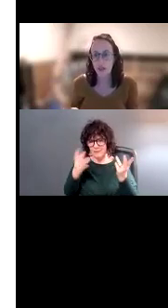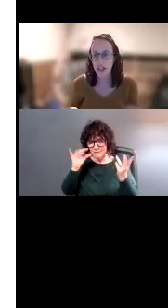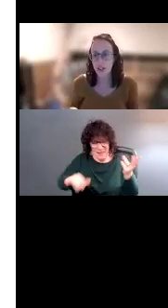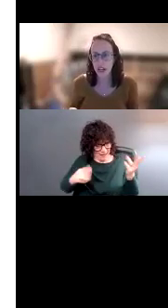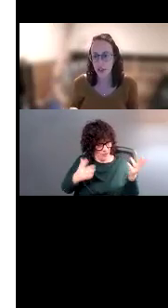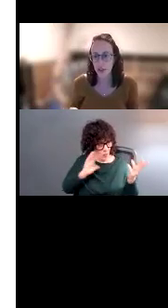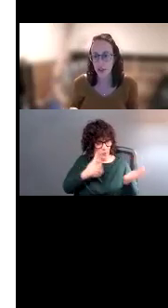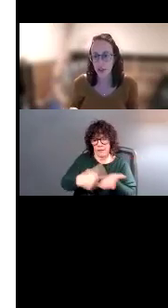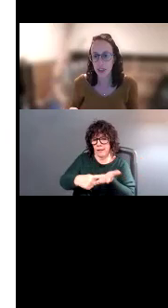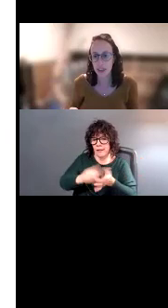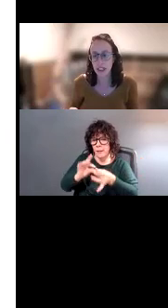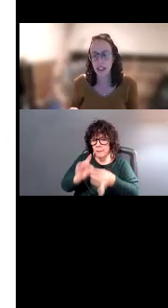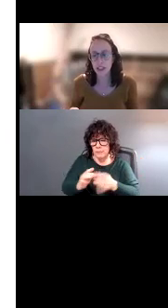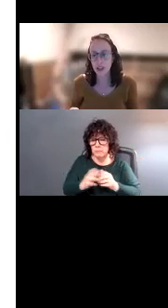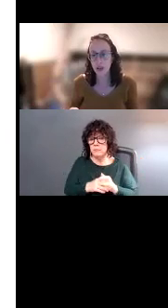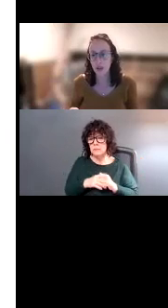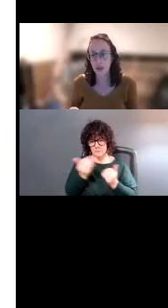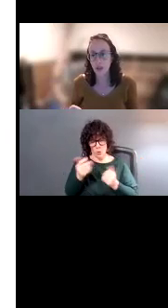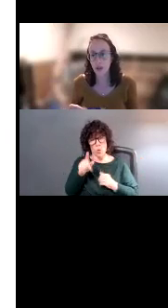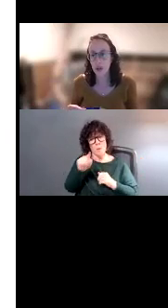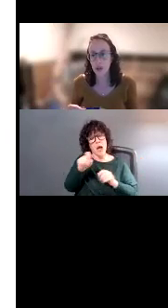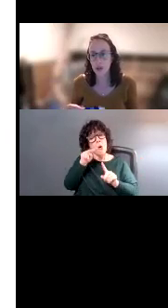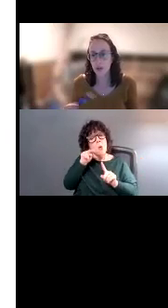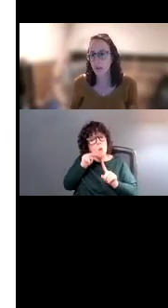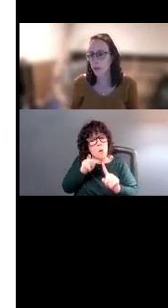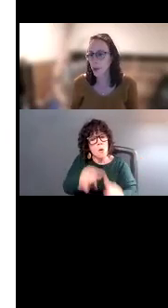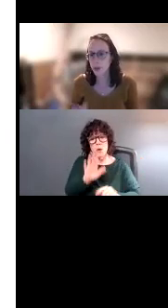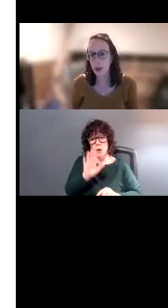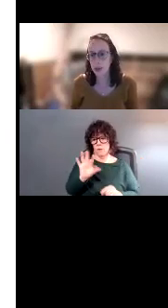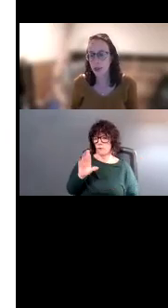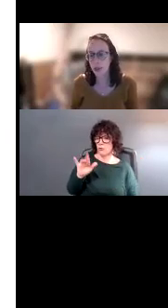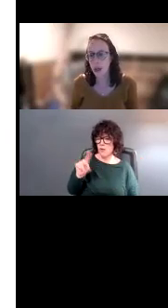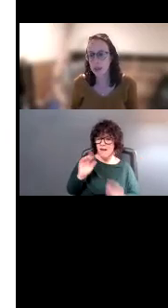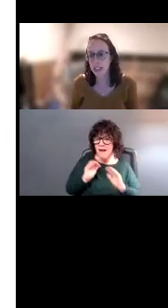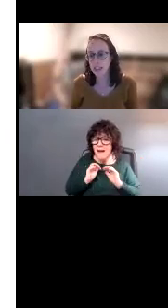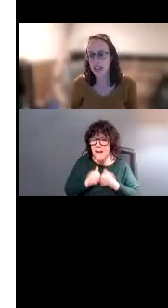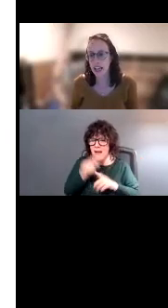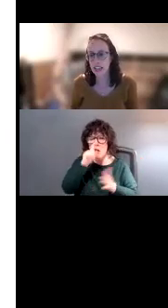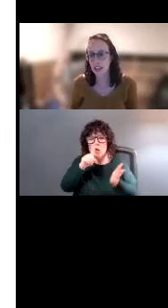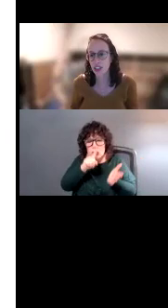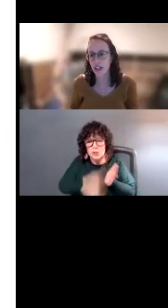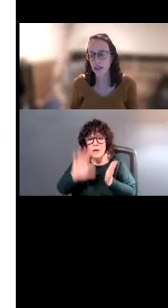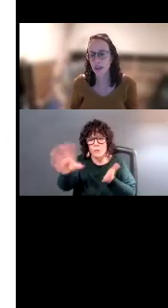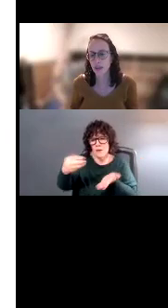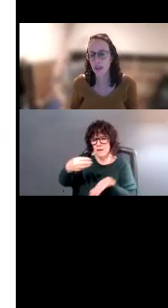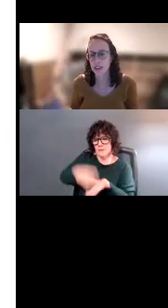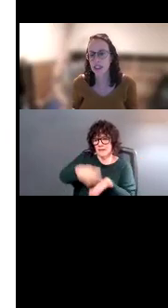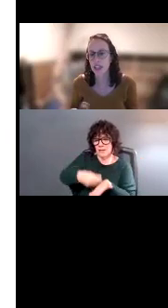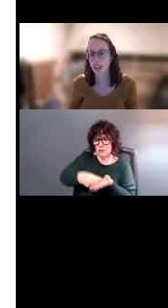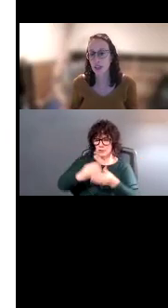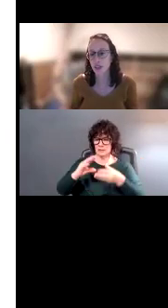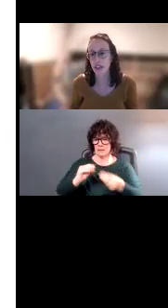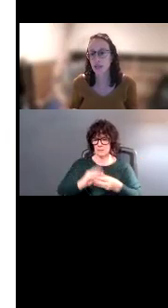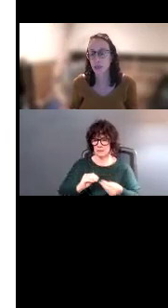also run credit reports. So the most reputable website to access your credit reports